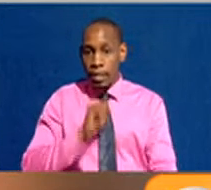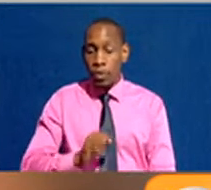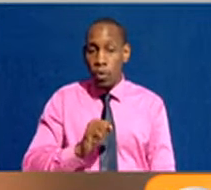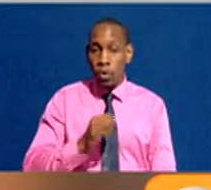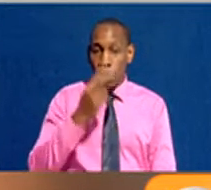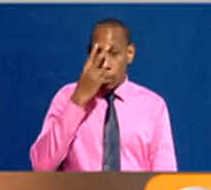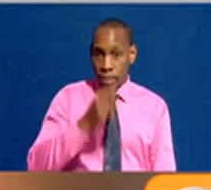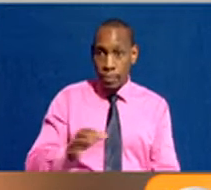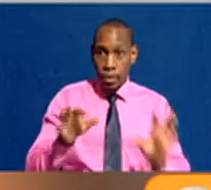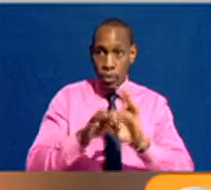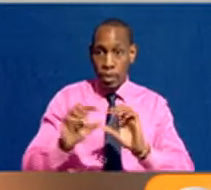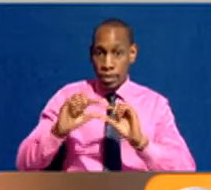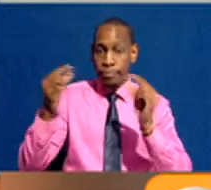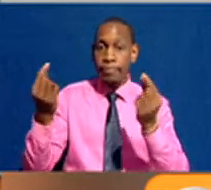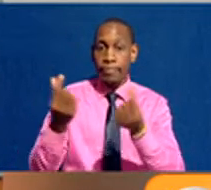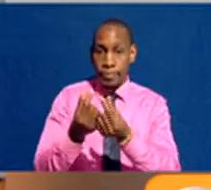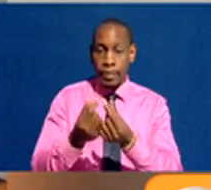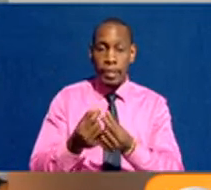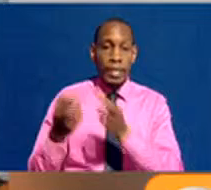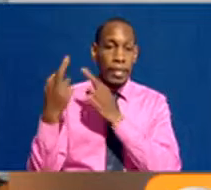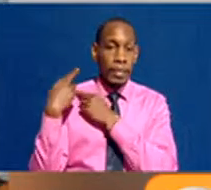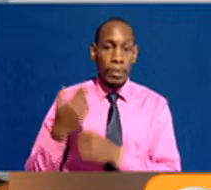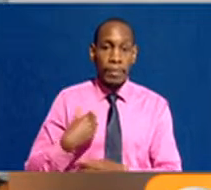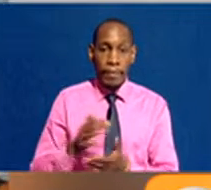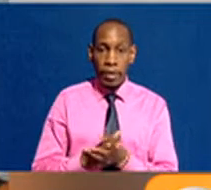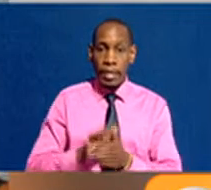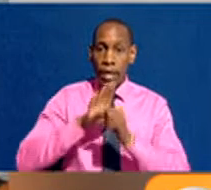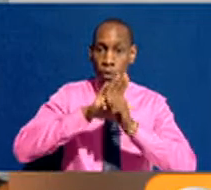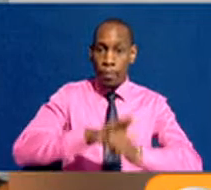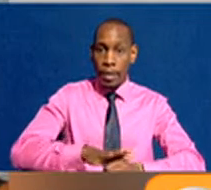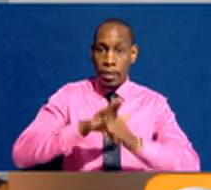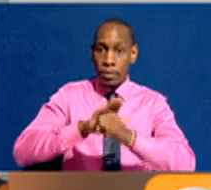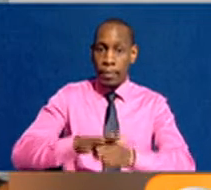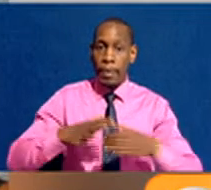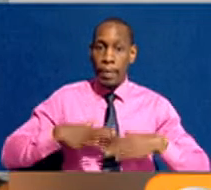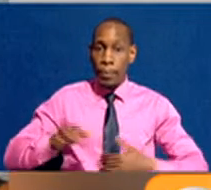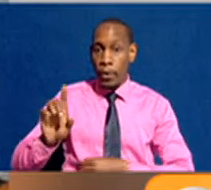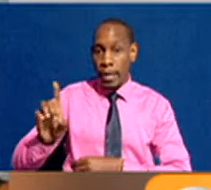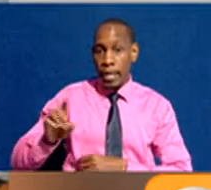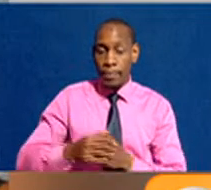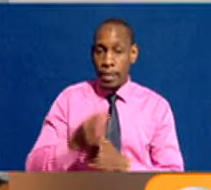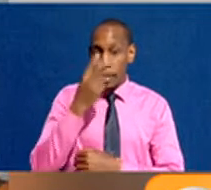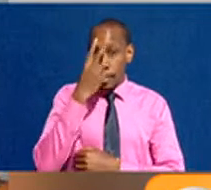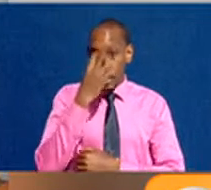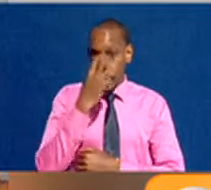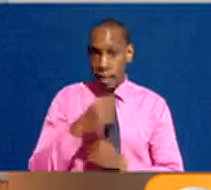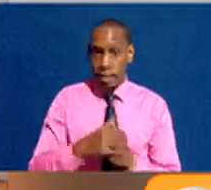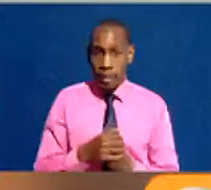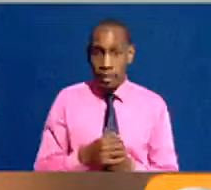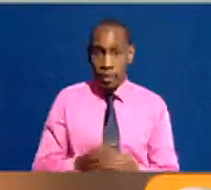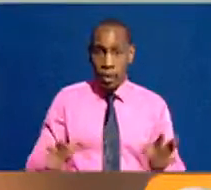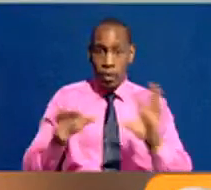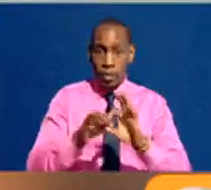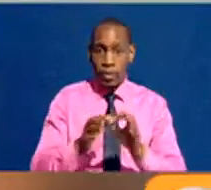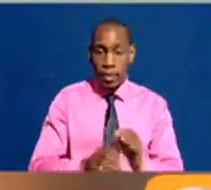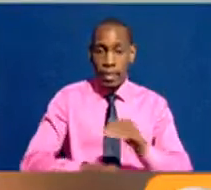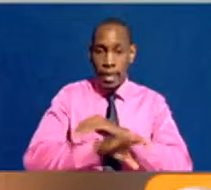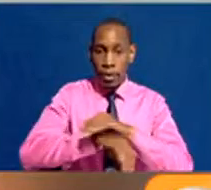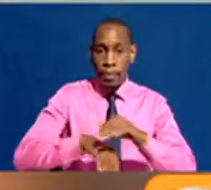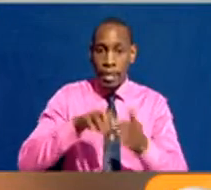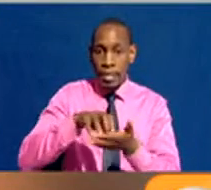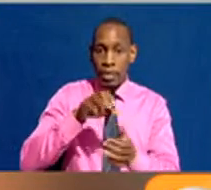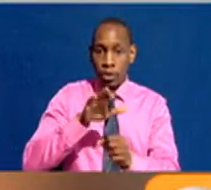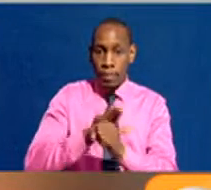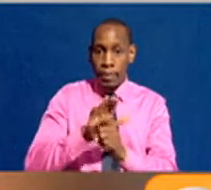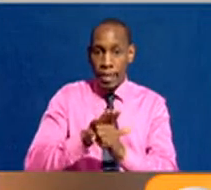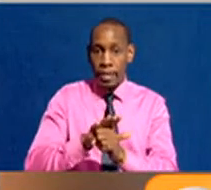suspected to be part of a group responsible for terrorizing Nairobi residents. The suspects, linked to a spate of robbery with